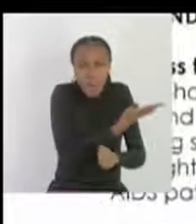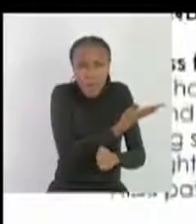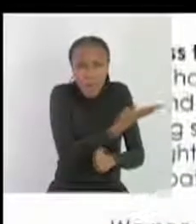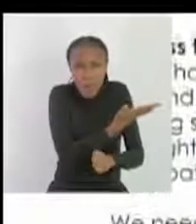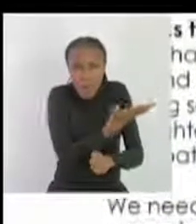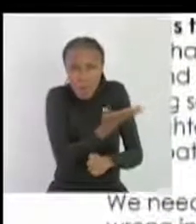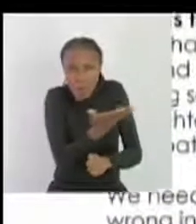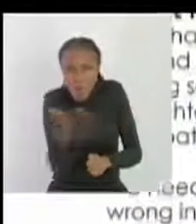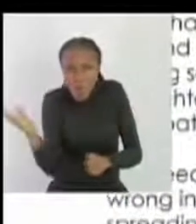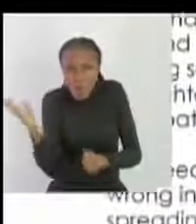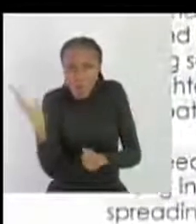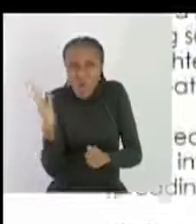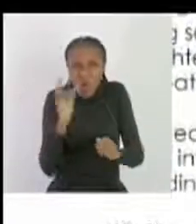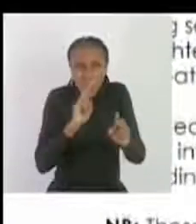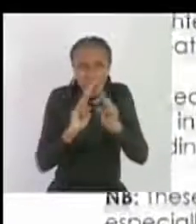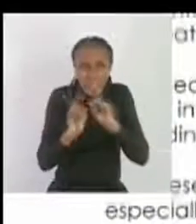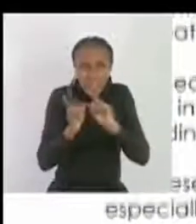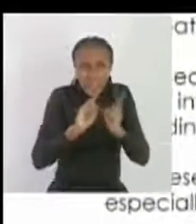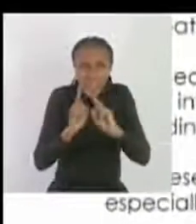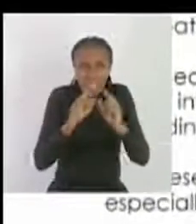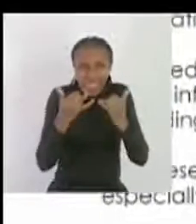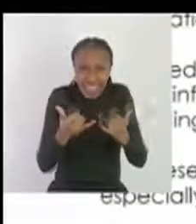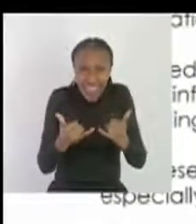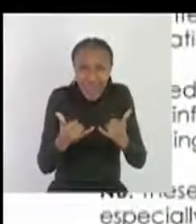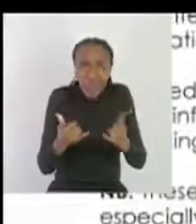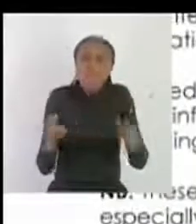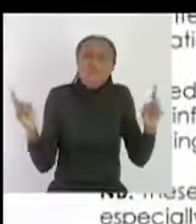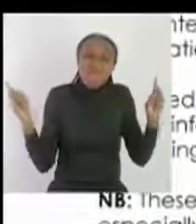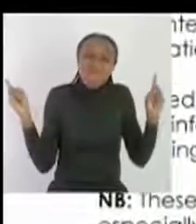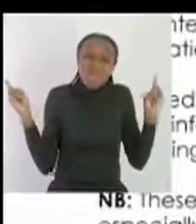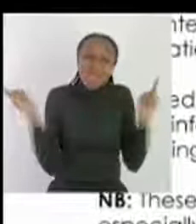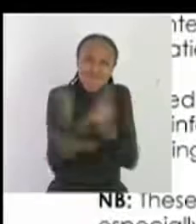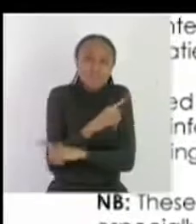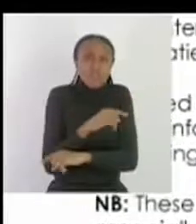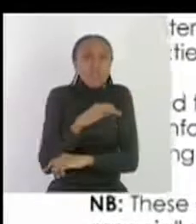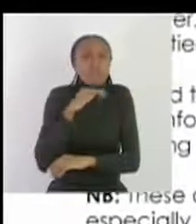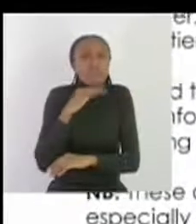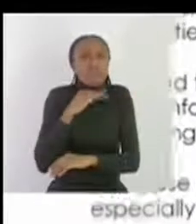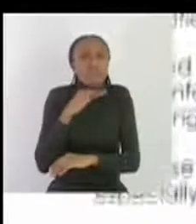stories. Wait, and then I see somewhere that we need to do